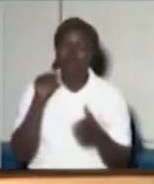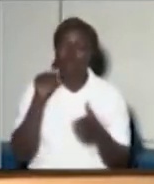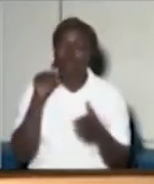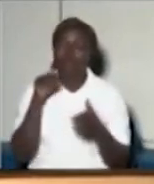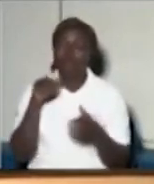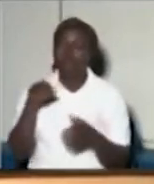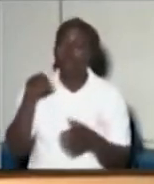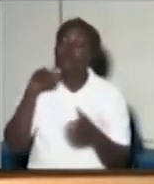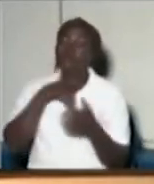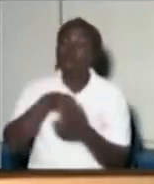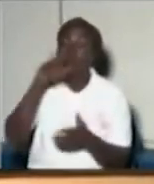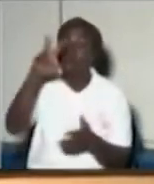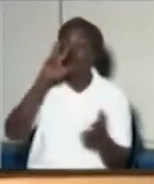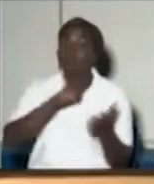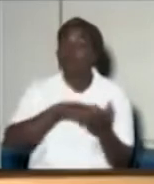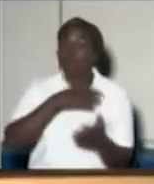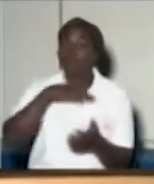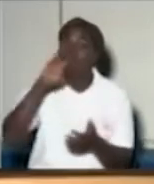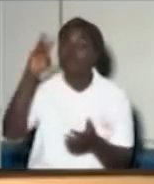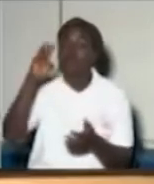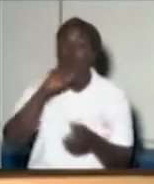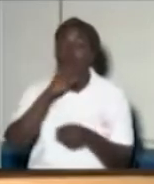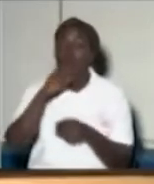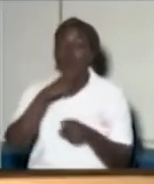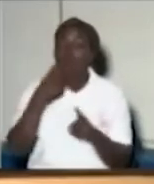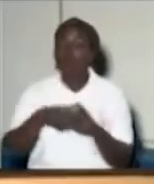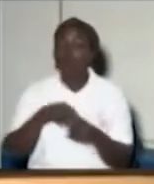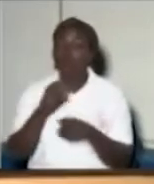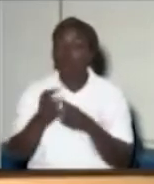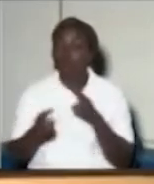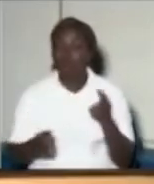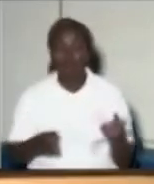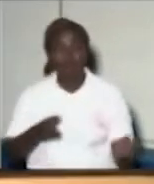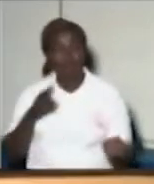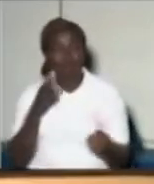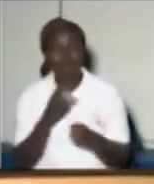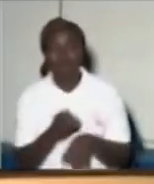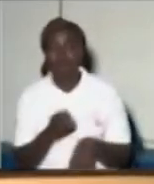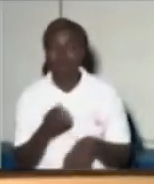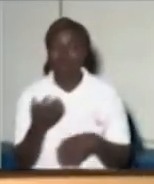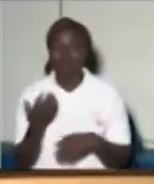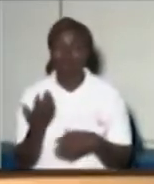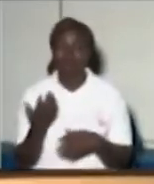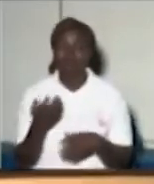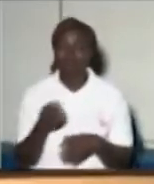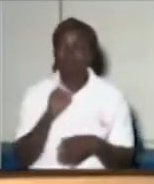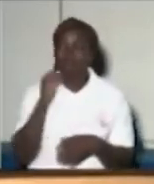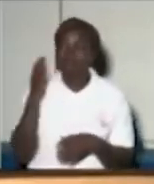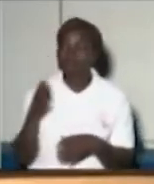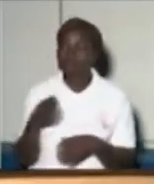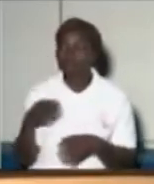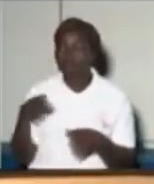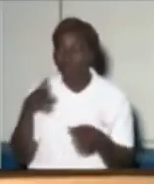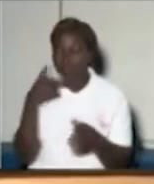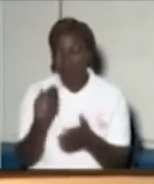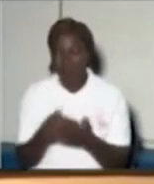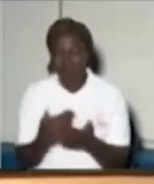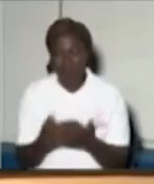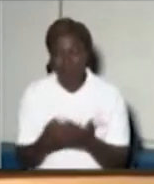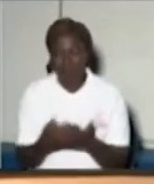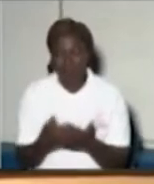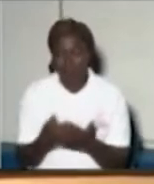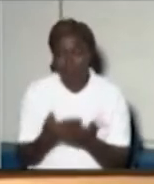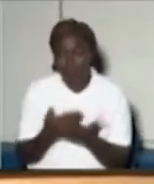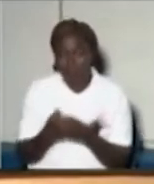In 2016, when there was a major adjustment in the price of petroleum products from 87 naira